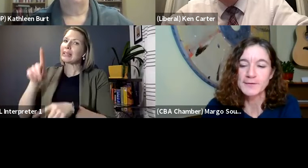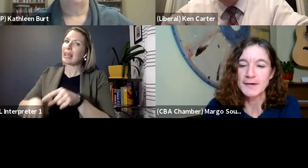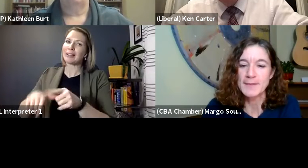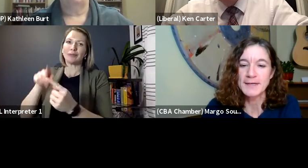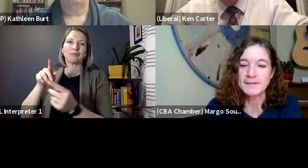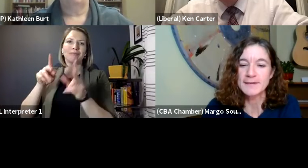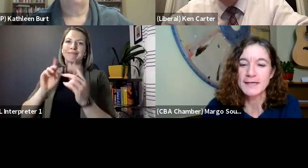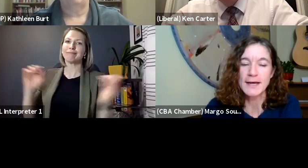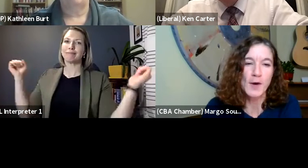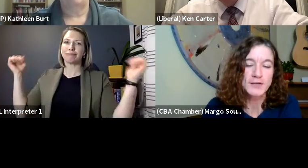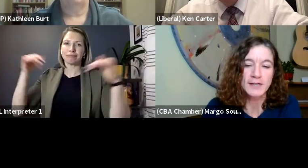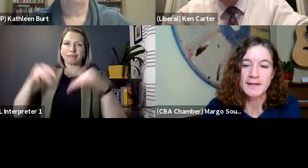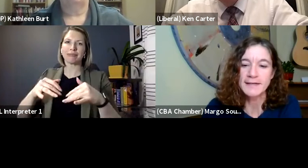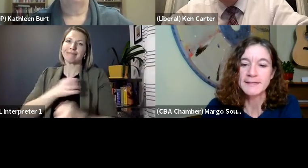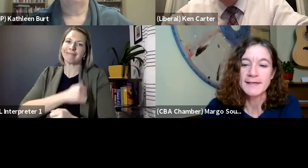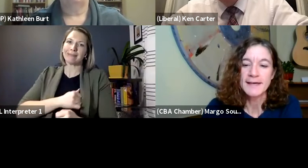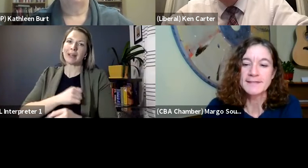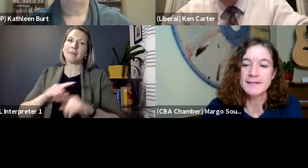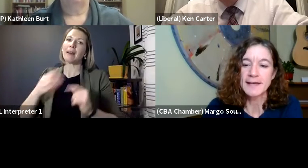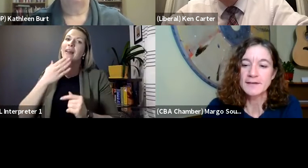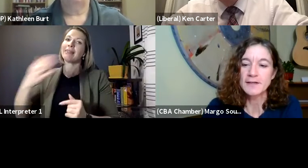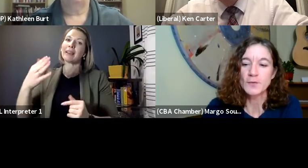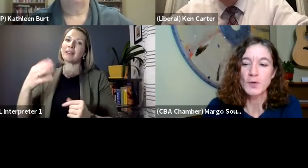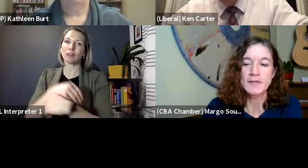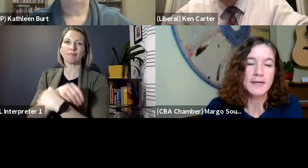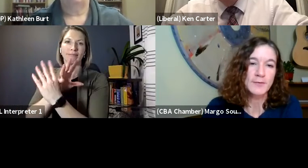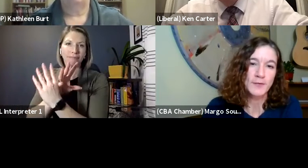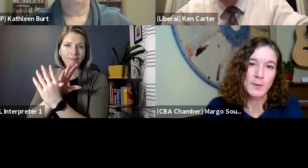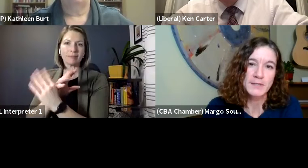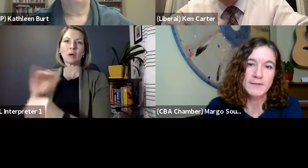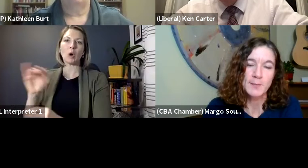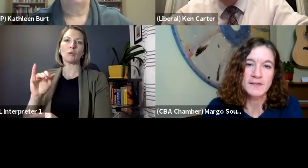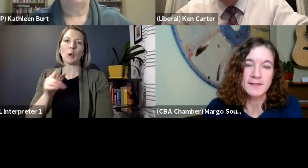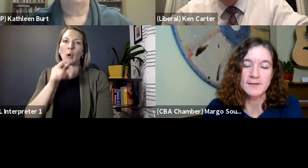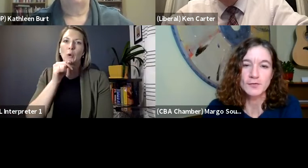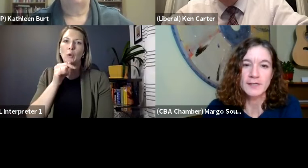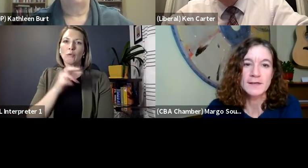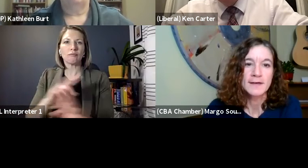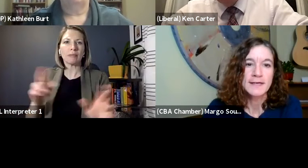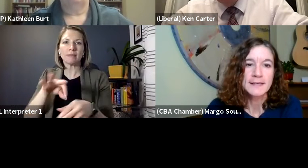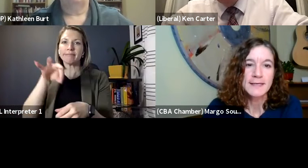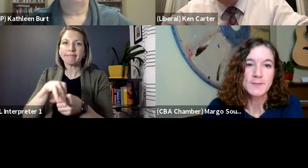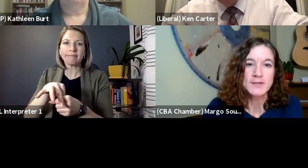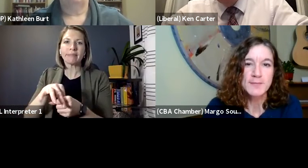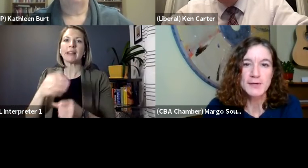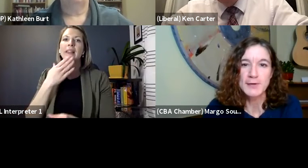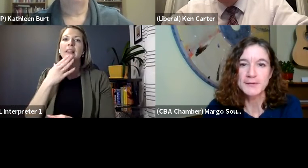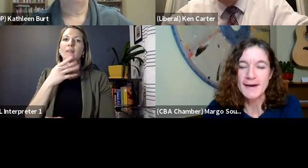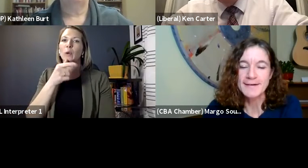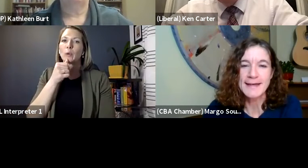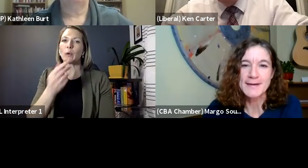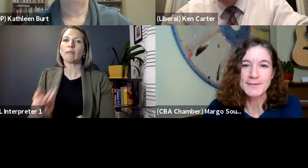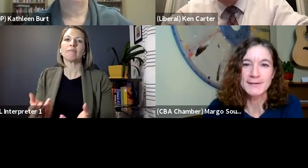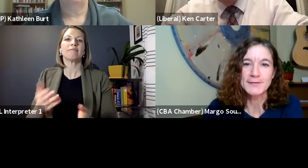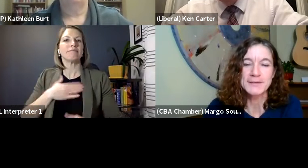to everyone for coming this evening and watching online, and to the candidates for putting their names forward to represent the district. Keep the chamber close